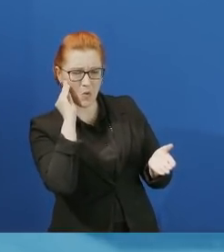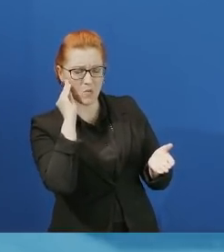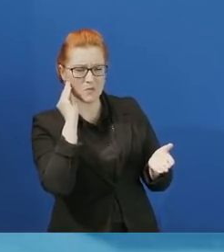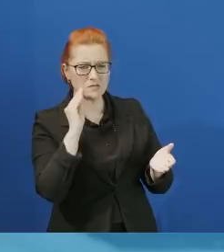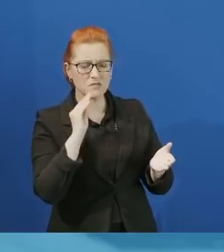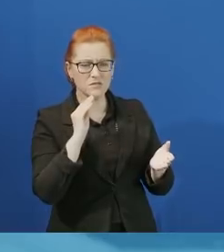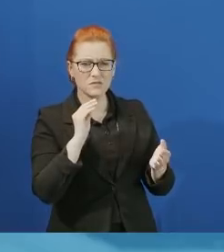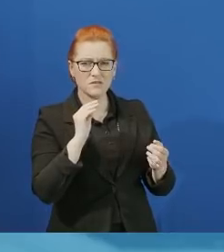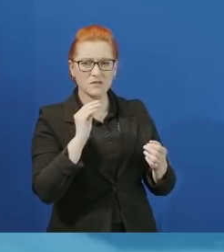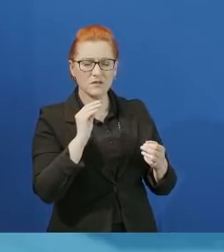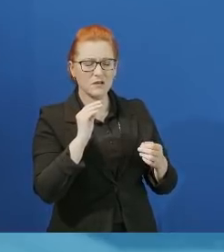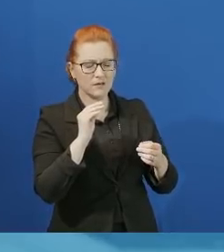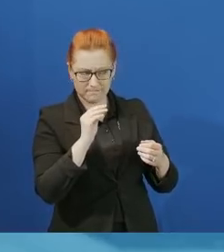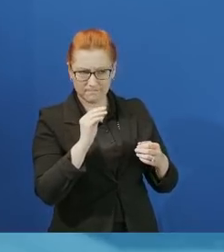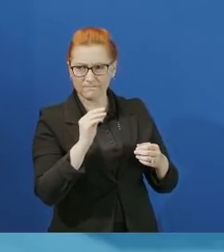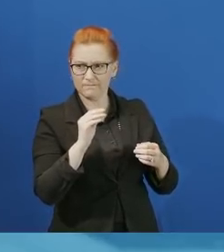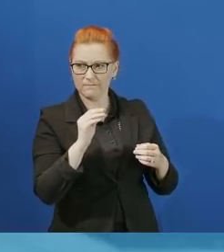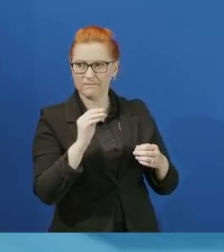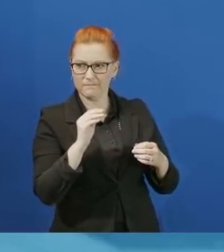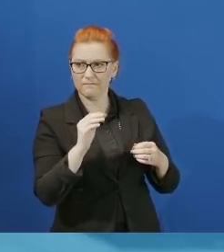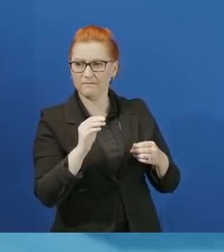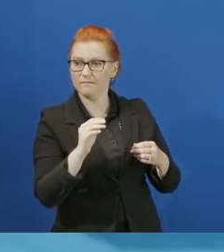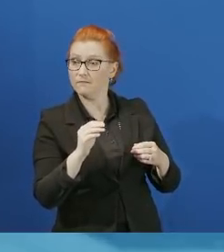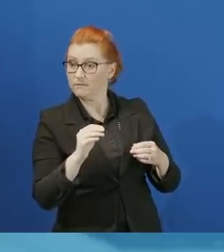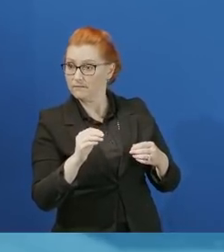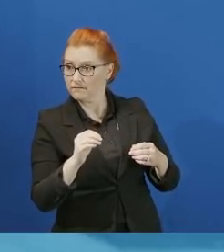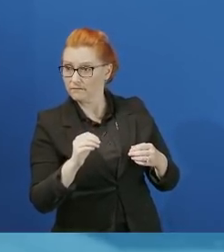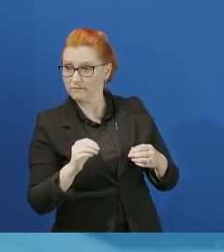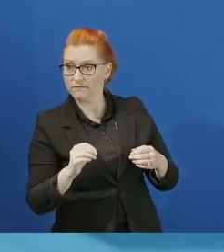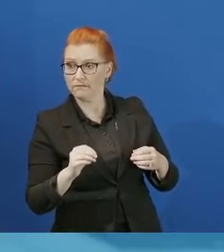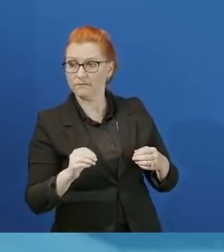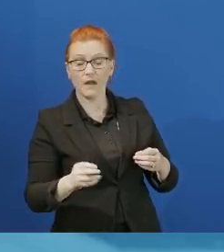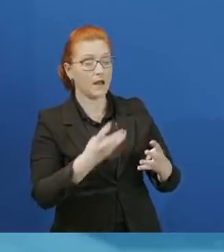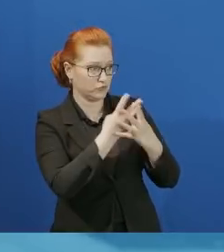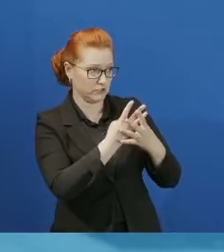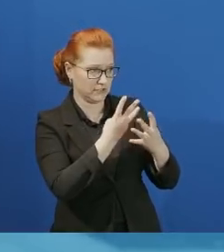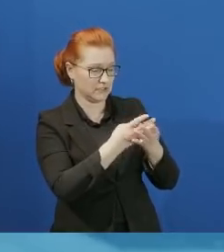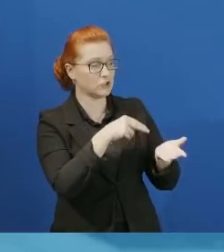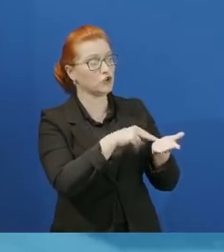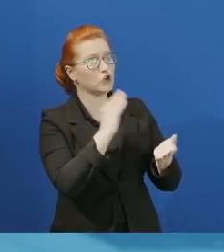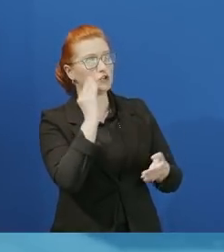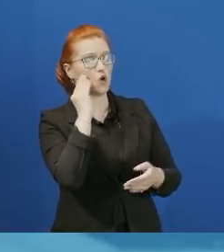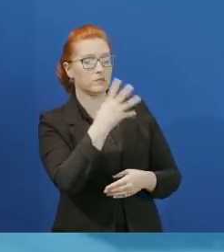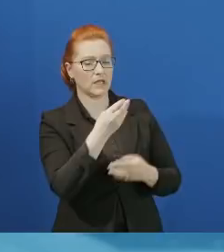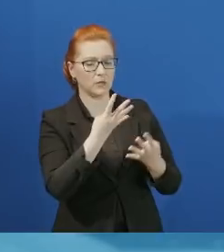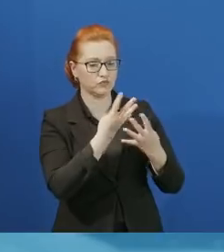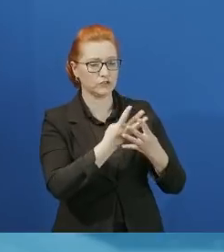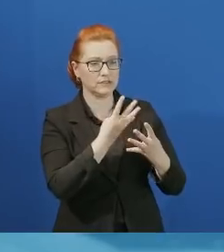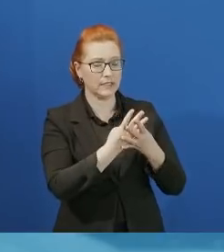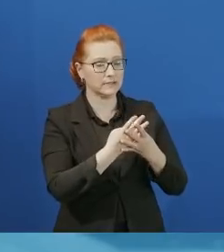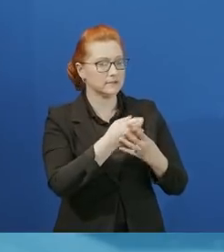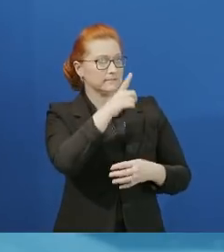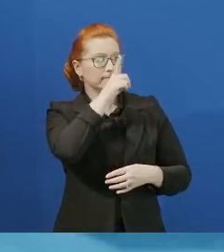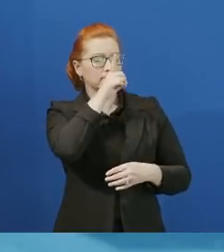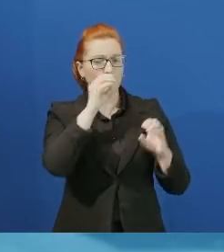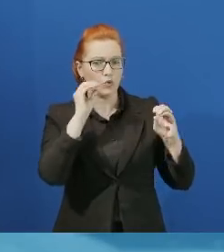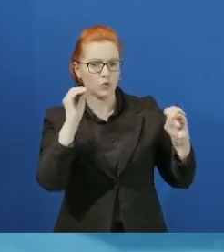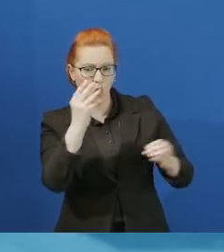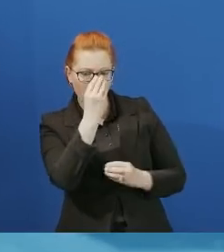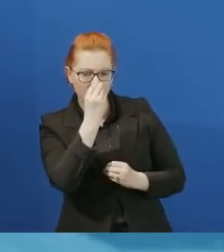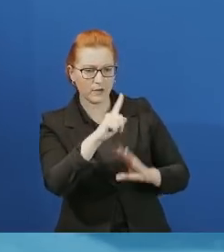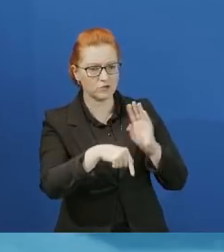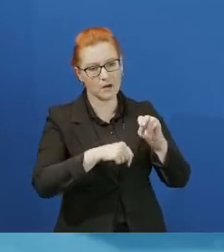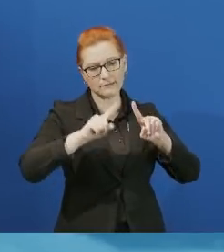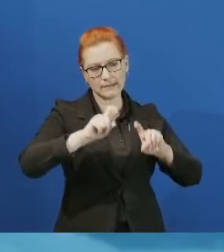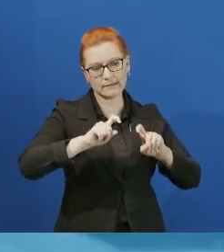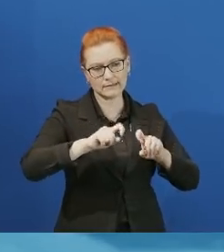absolutely no transparency on either of them. We don't know what's going on with testing in prisons. What testing there is appears to be fairly slim.